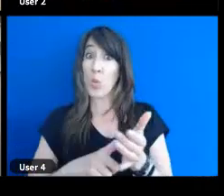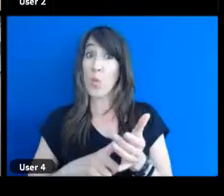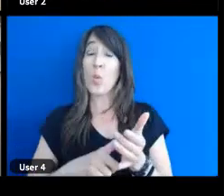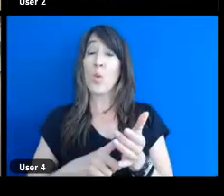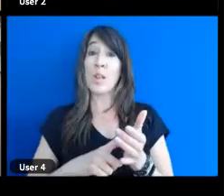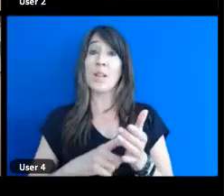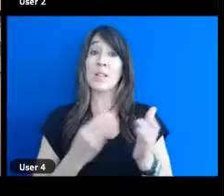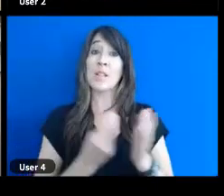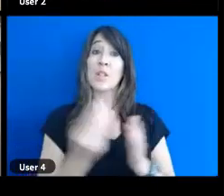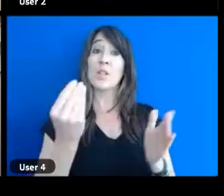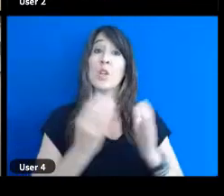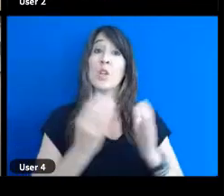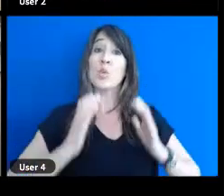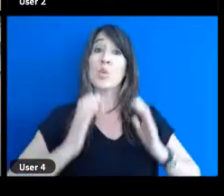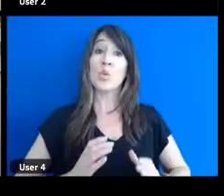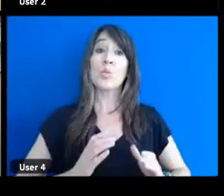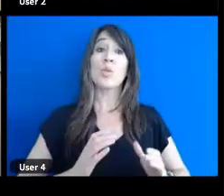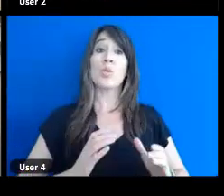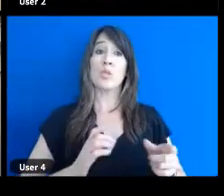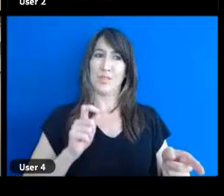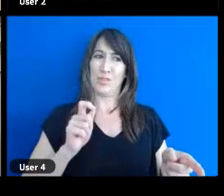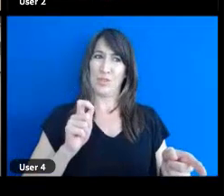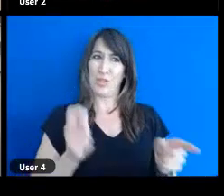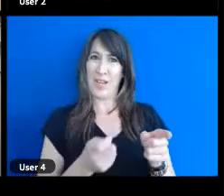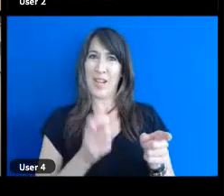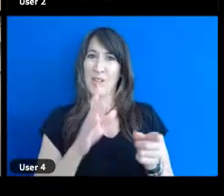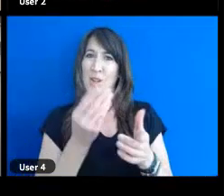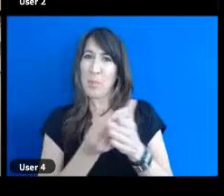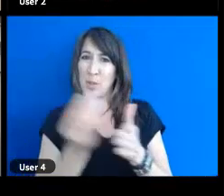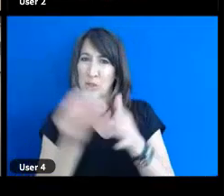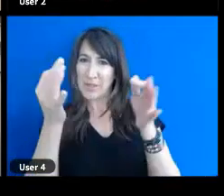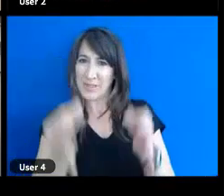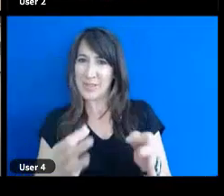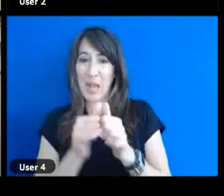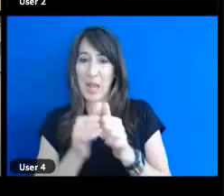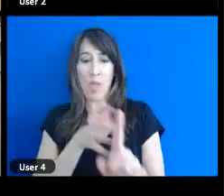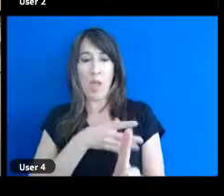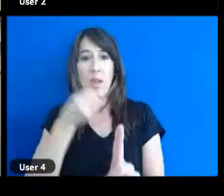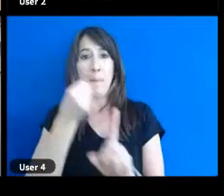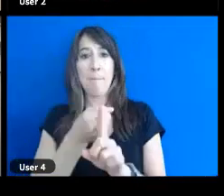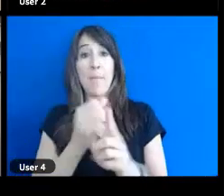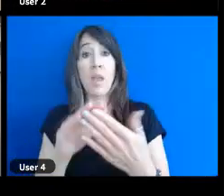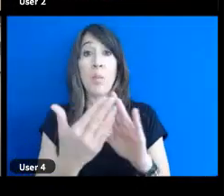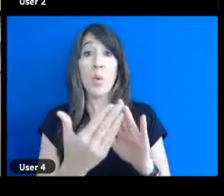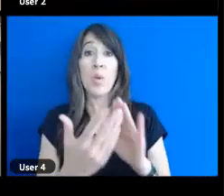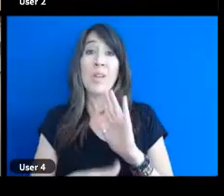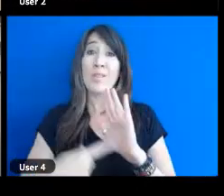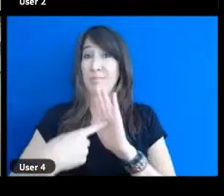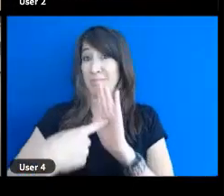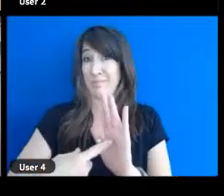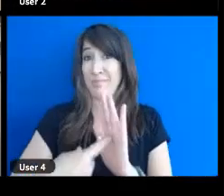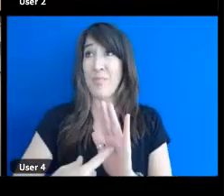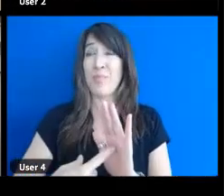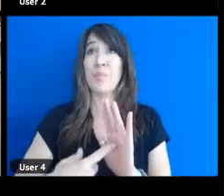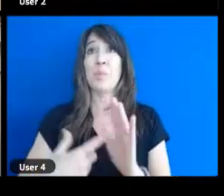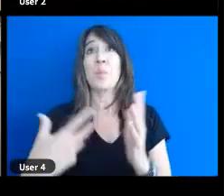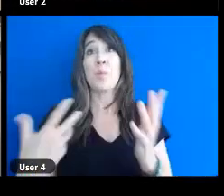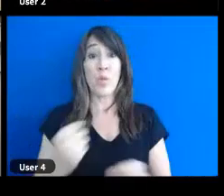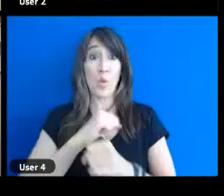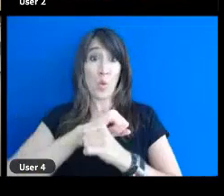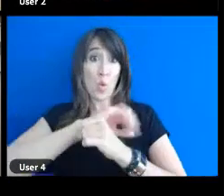are becoming much more interested in how their purchasing decisions can impact their community. So with the